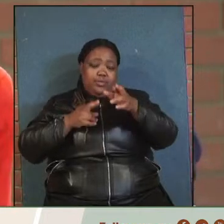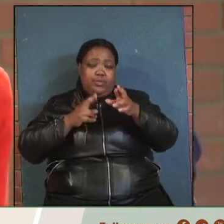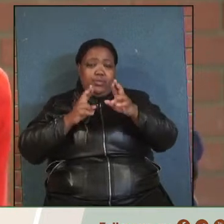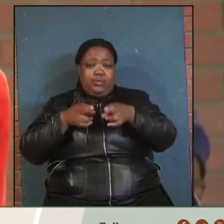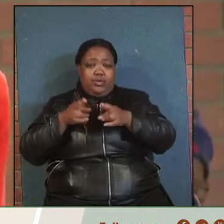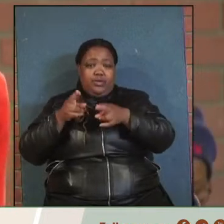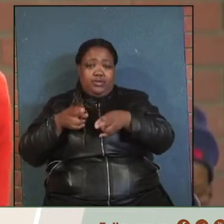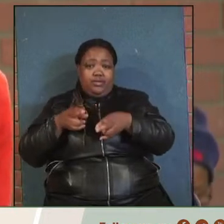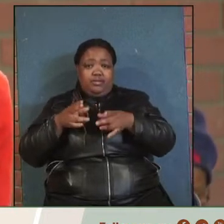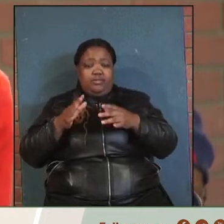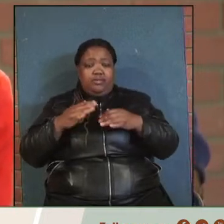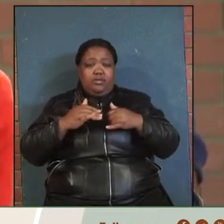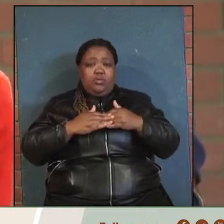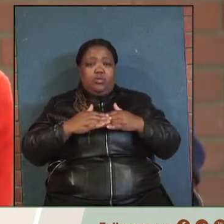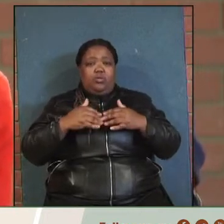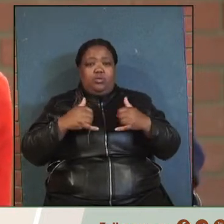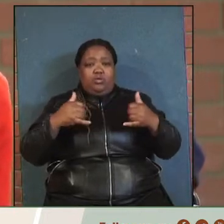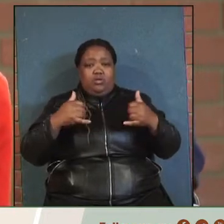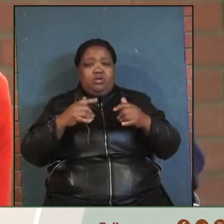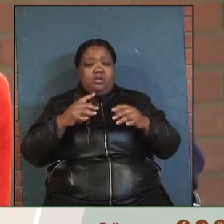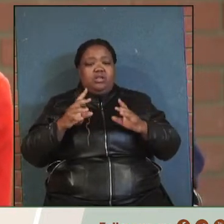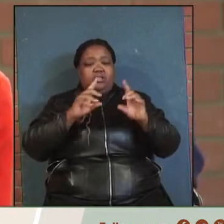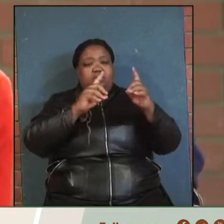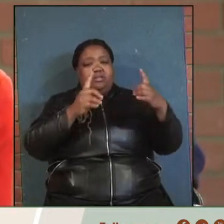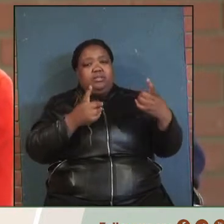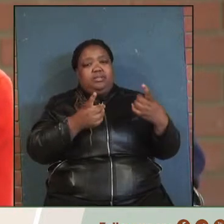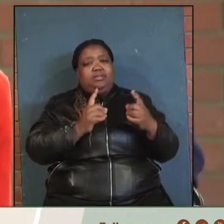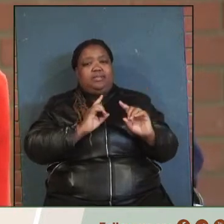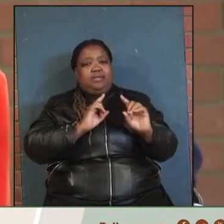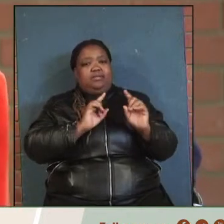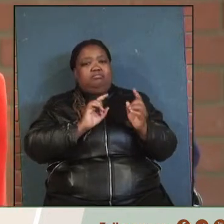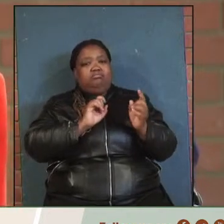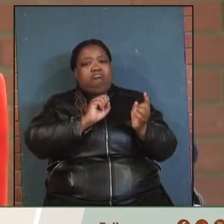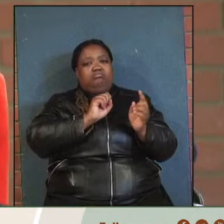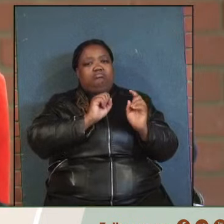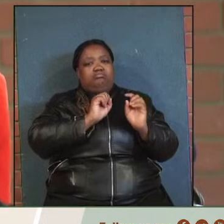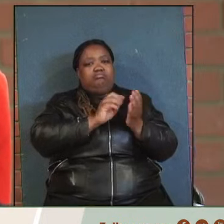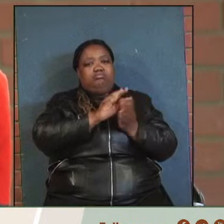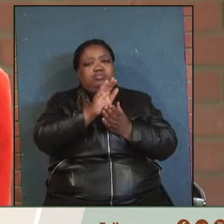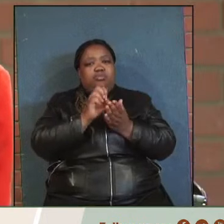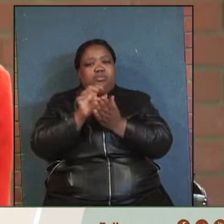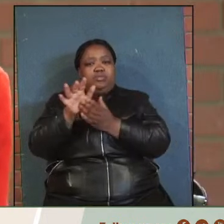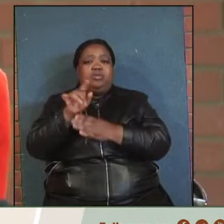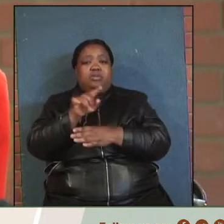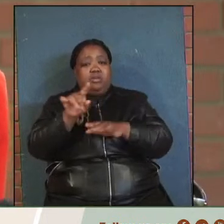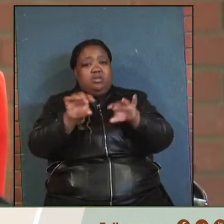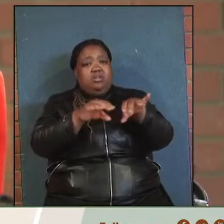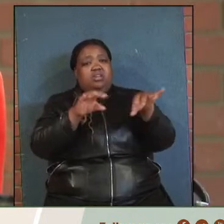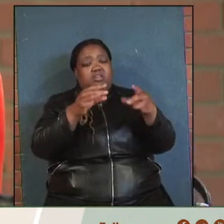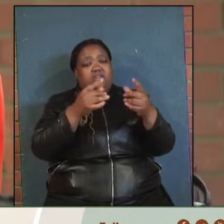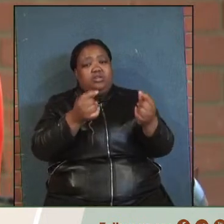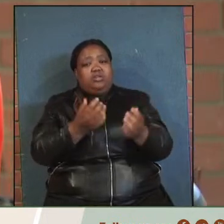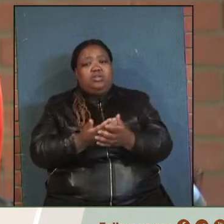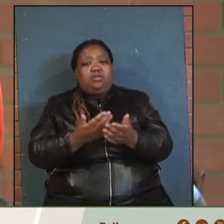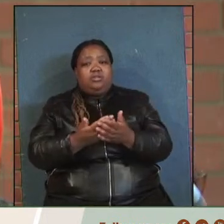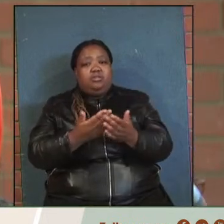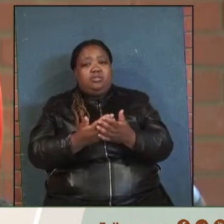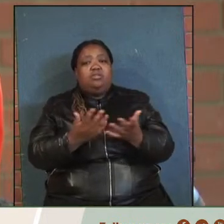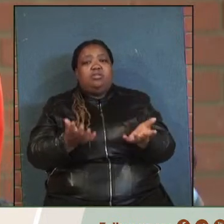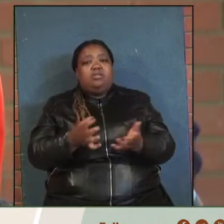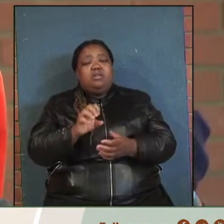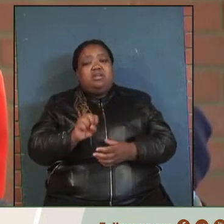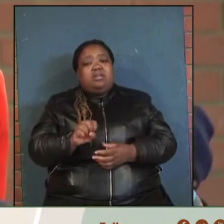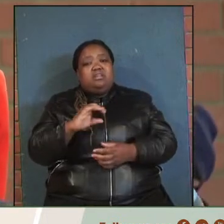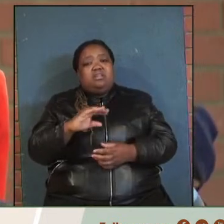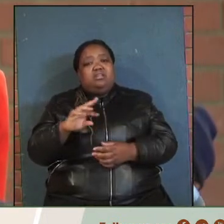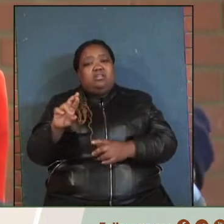electronically transmitted to local departments of social services for further action. The SCR handled